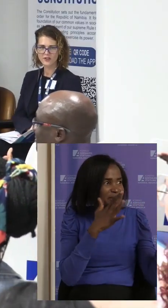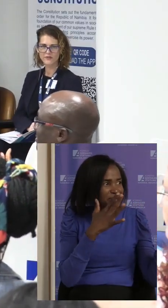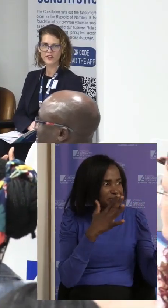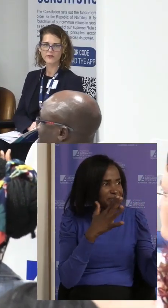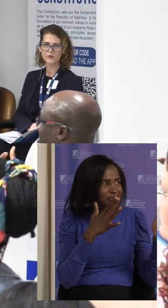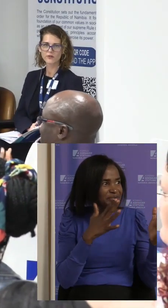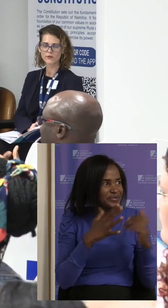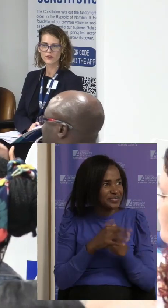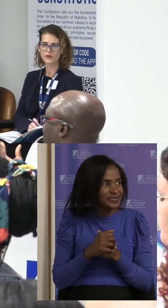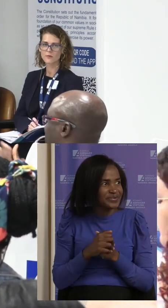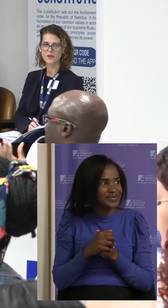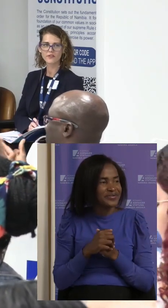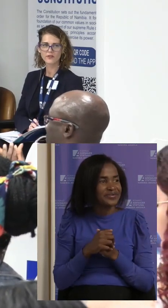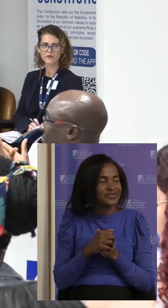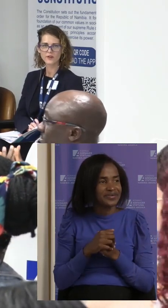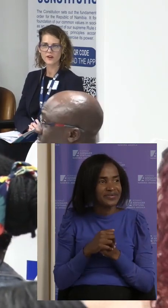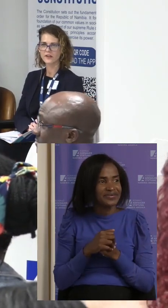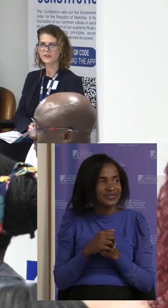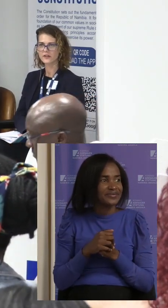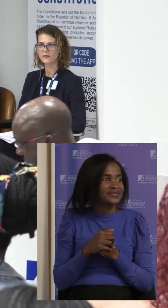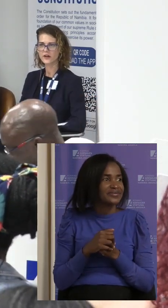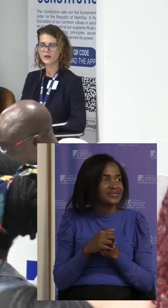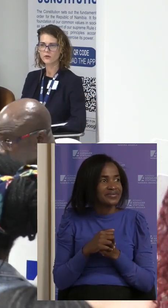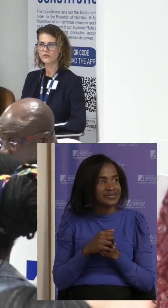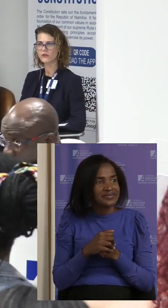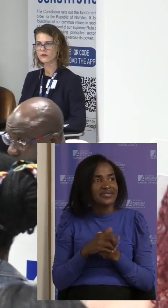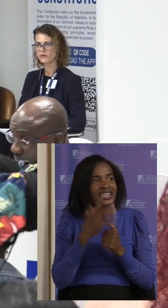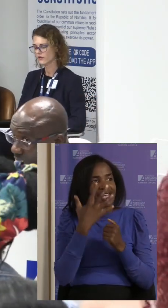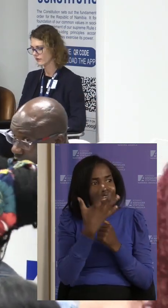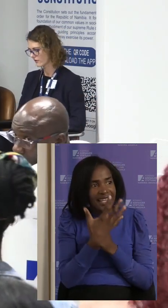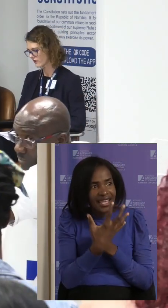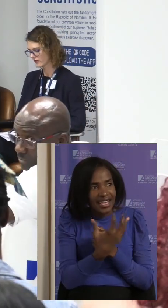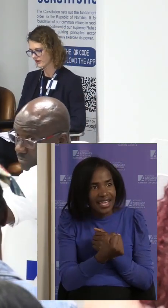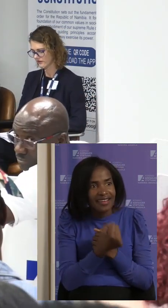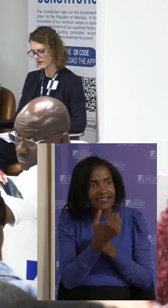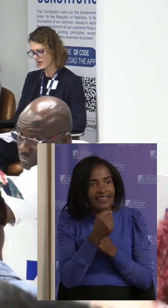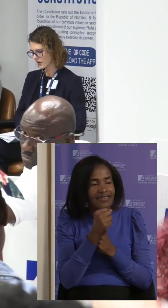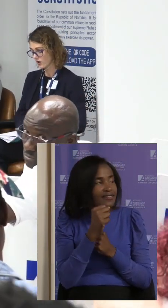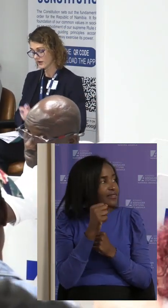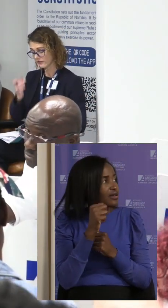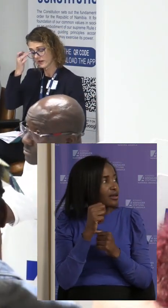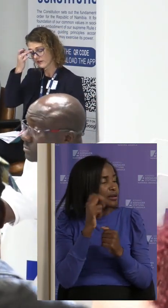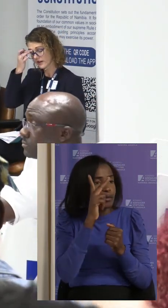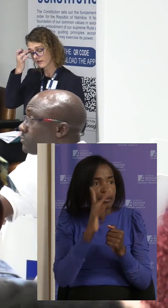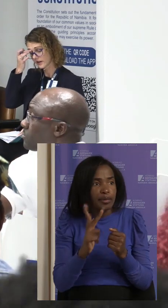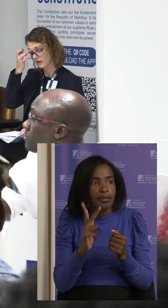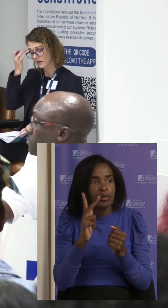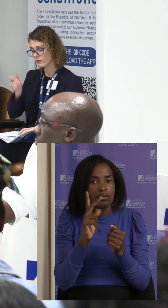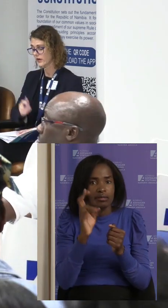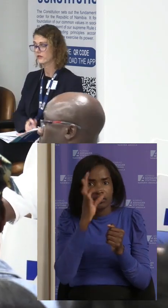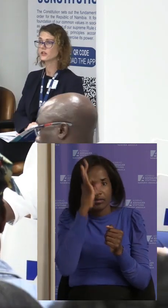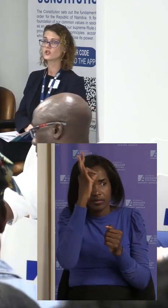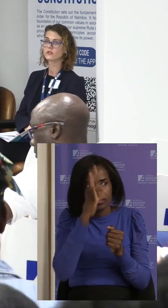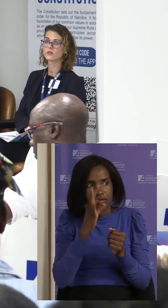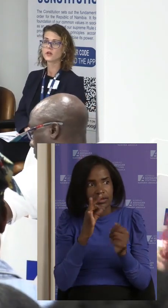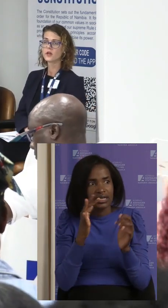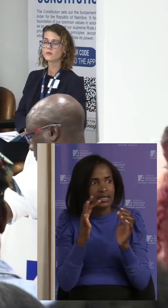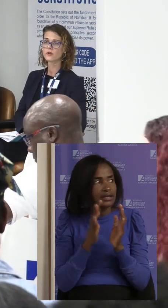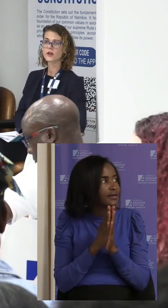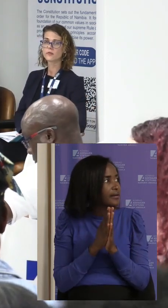on Facebook for your comments so far, and there are also a few of our readers or listeners asking what the